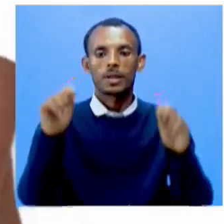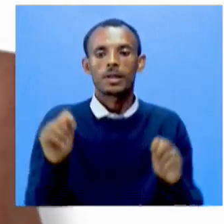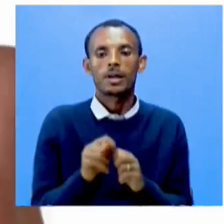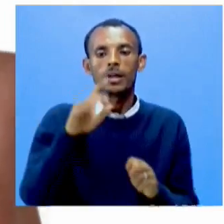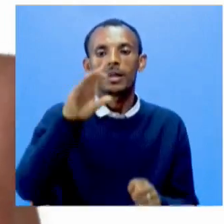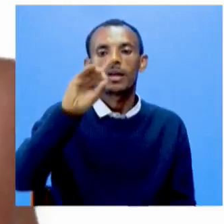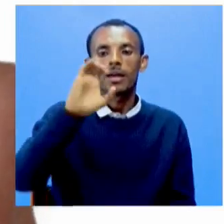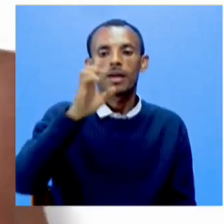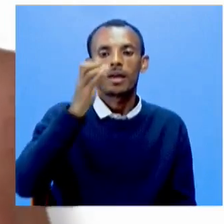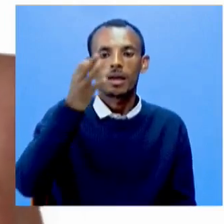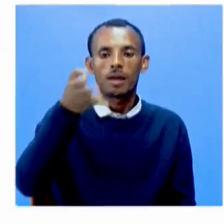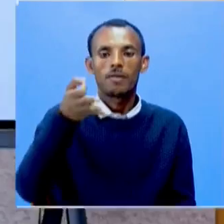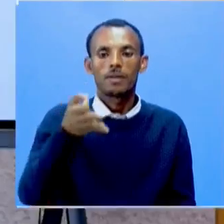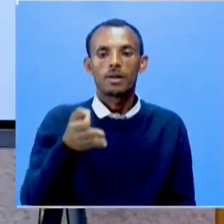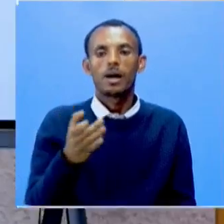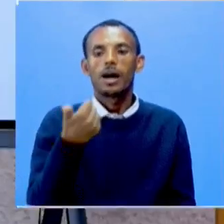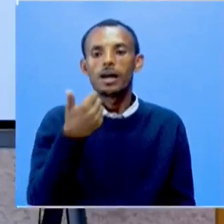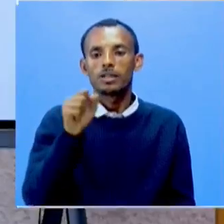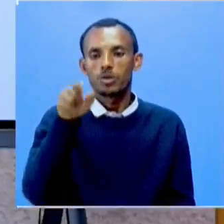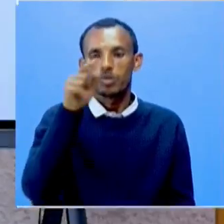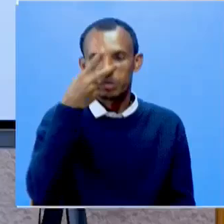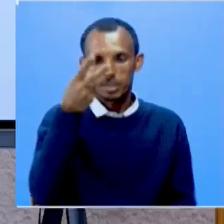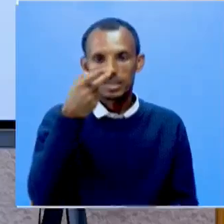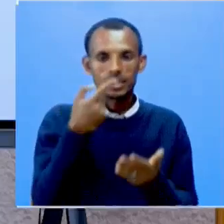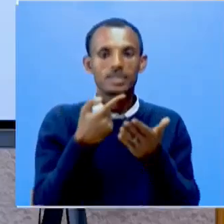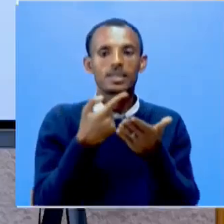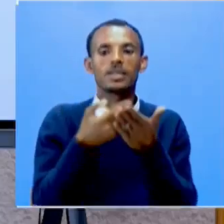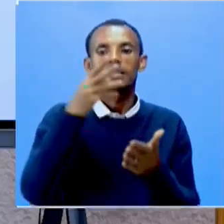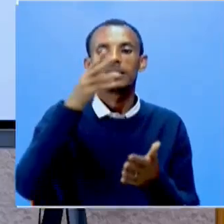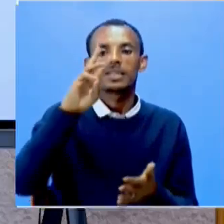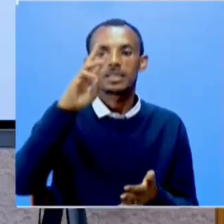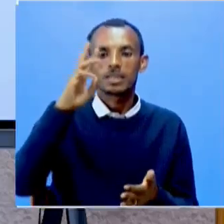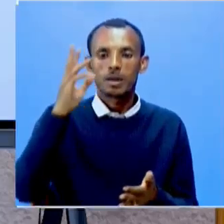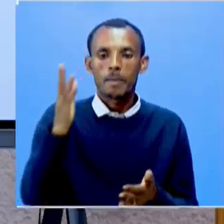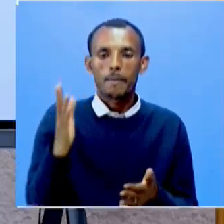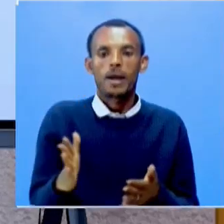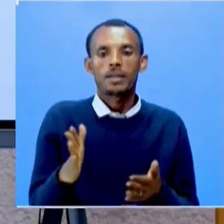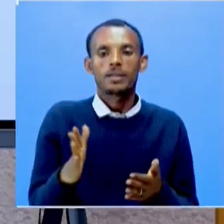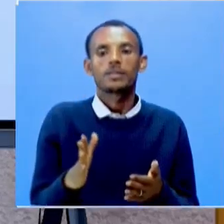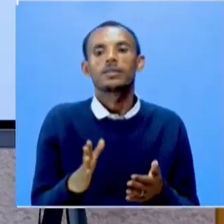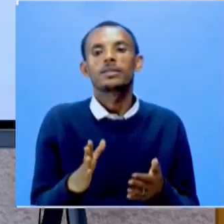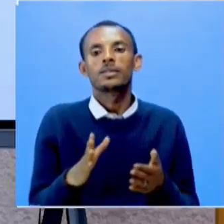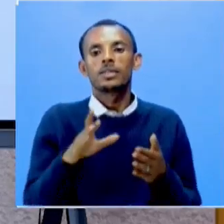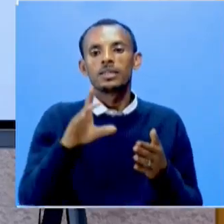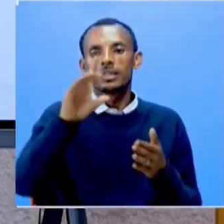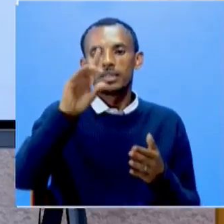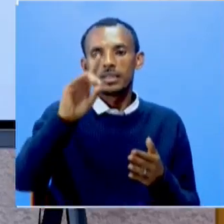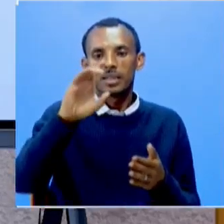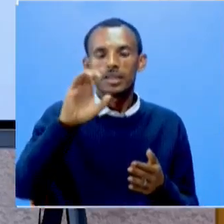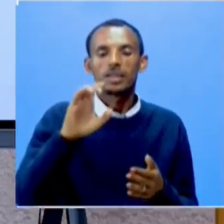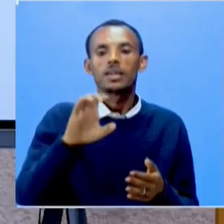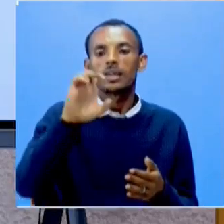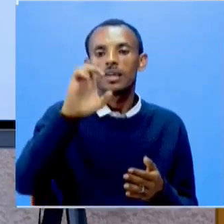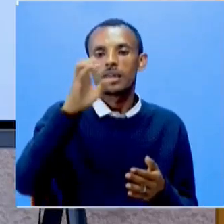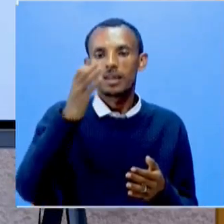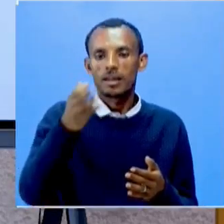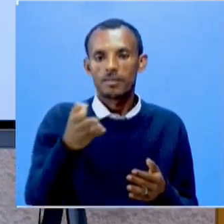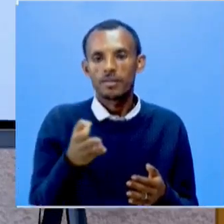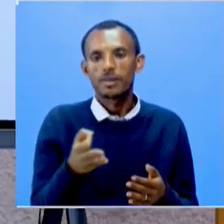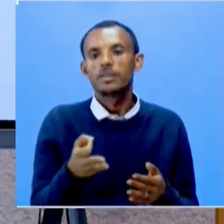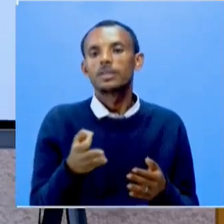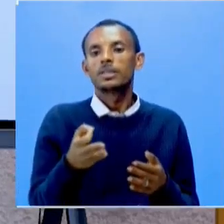DEF. As you can see from this 6 part, side AB is the same as DE, AC with